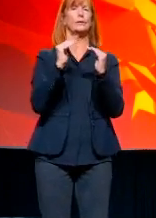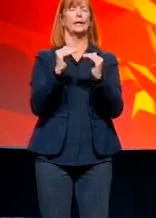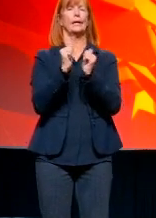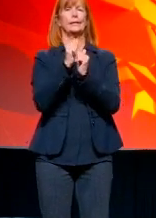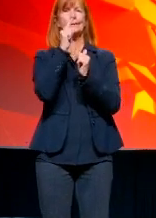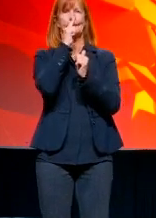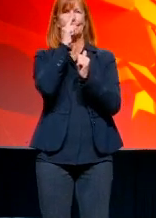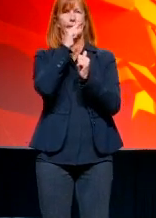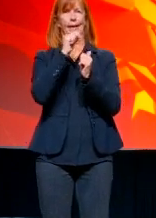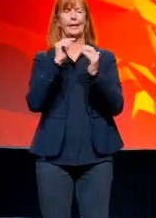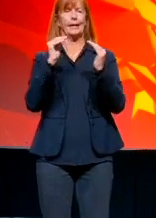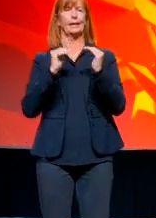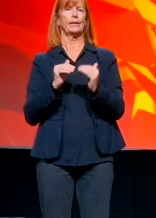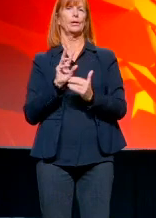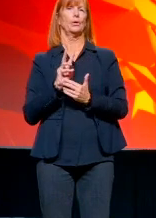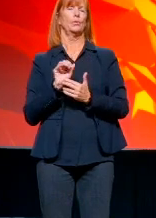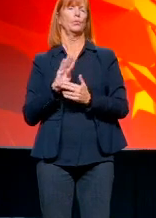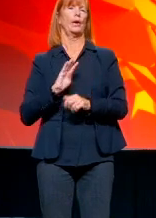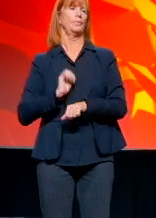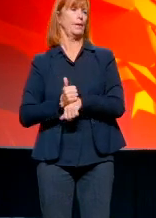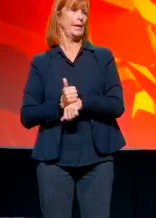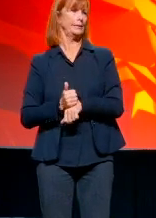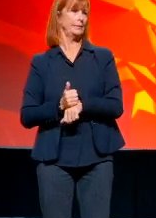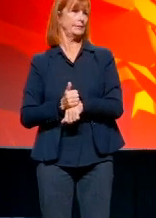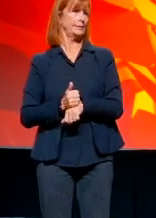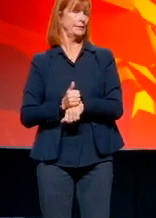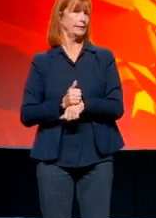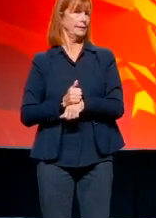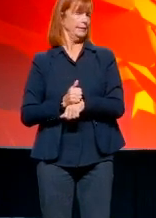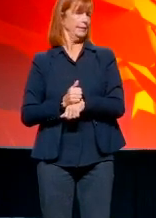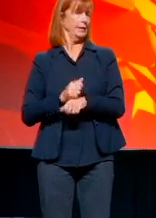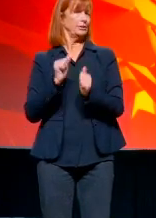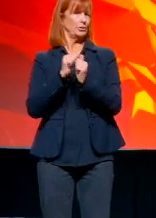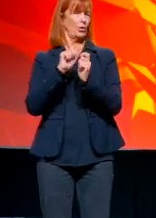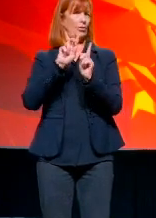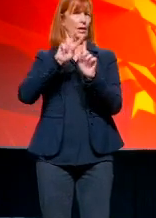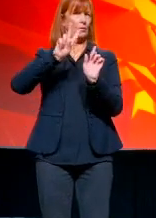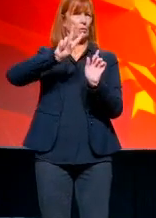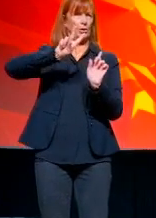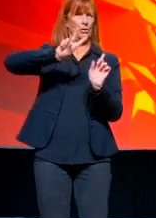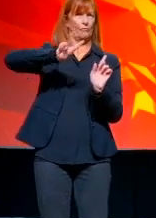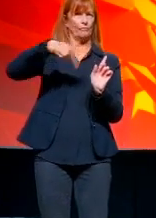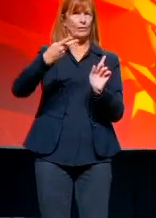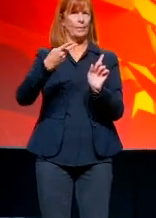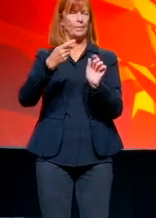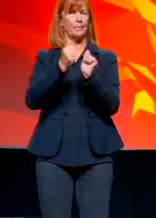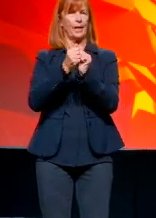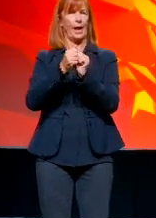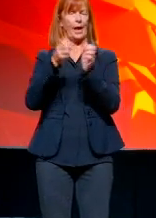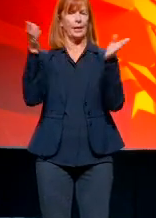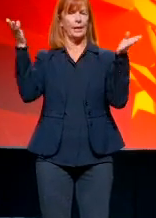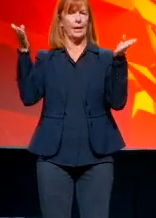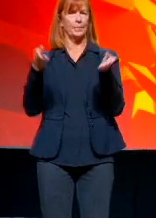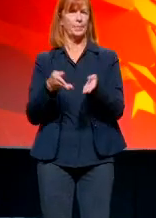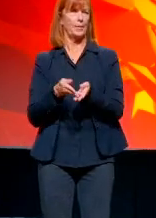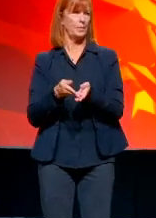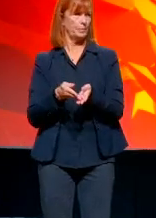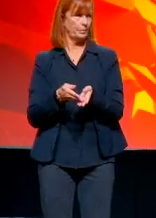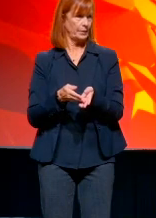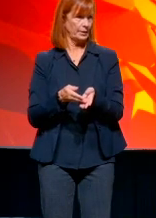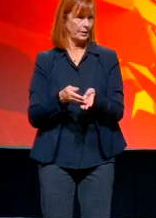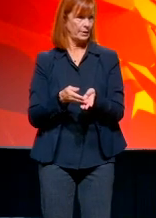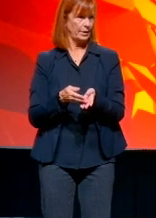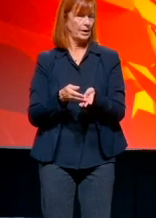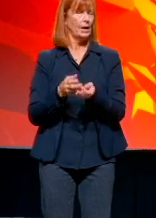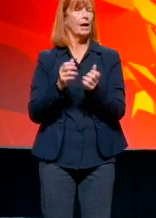And what we envision is so as we keep developing the generative AI technology, as we turn the